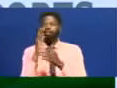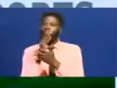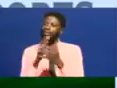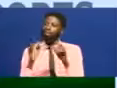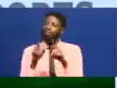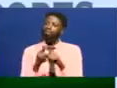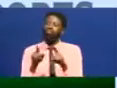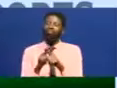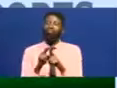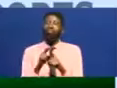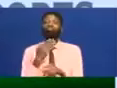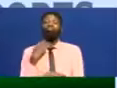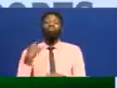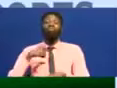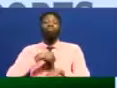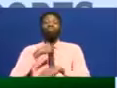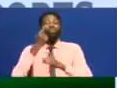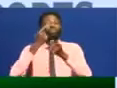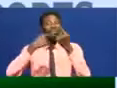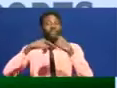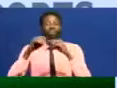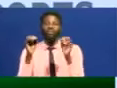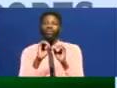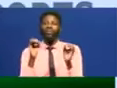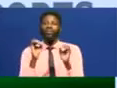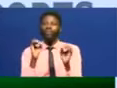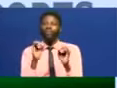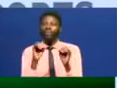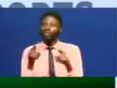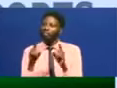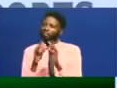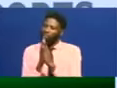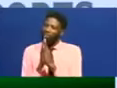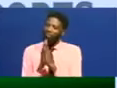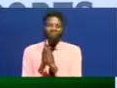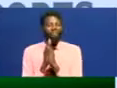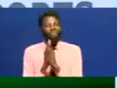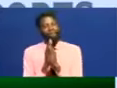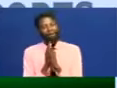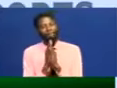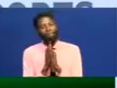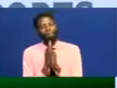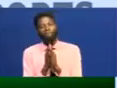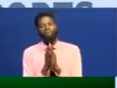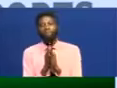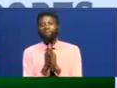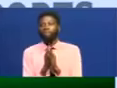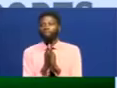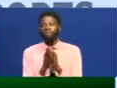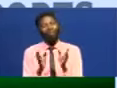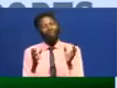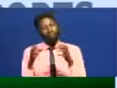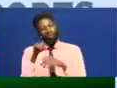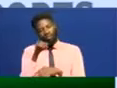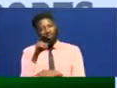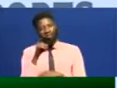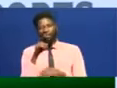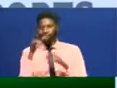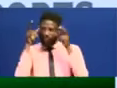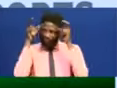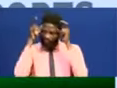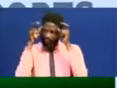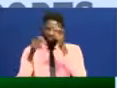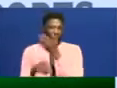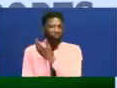did not want us to get this bid. They were praying, kamati za roho chafu,